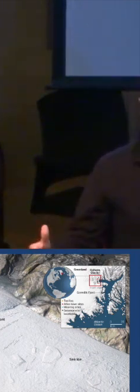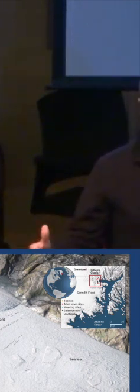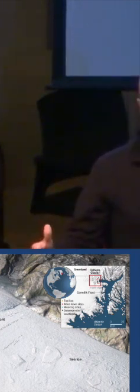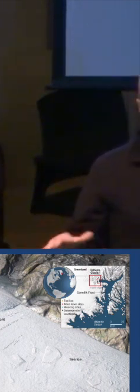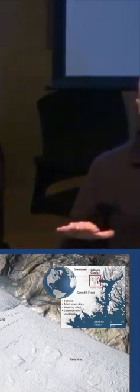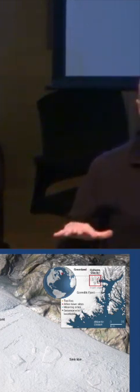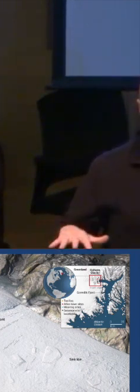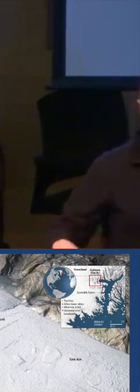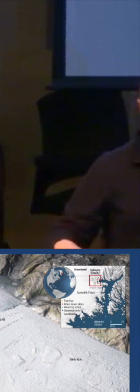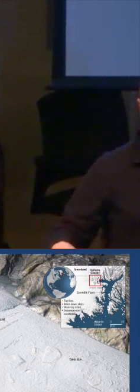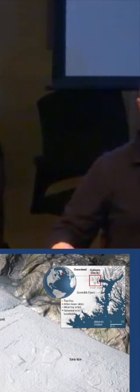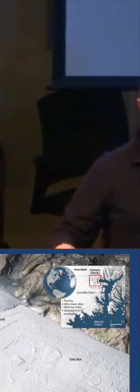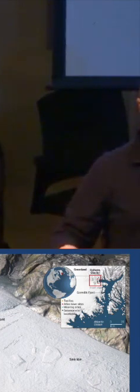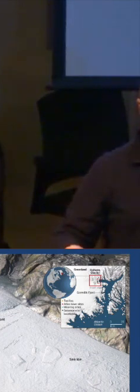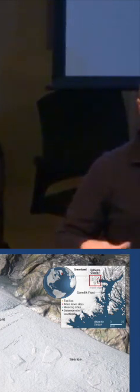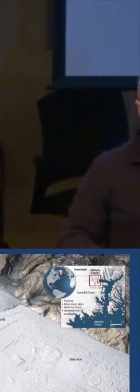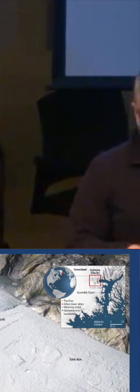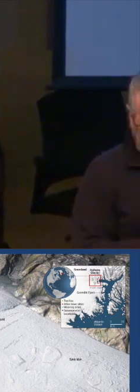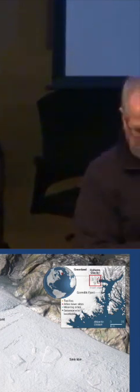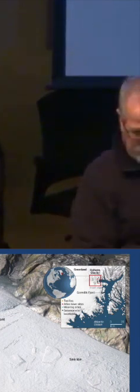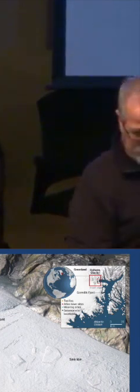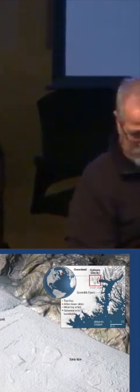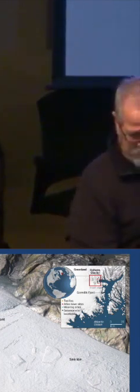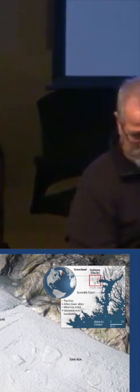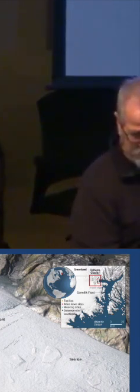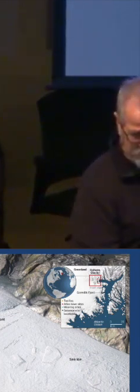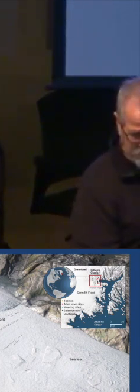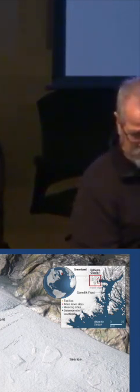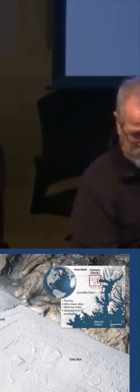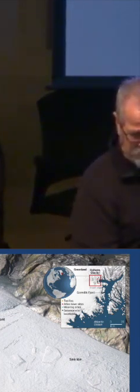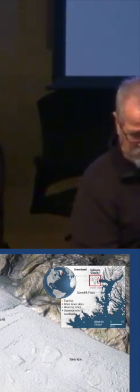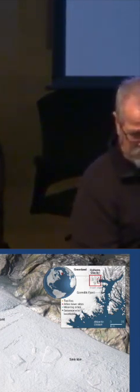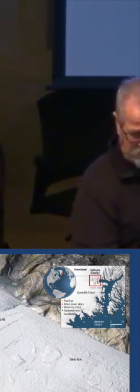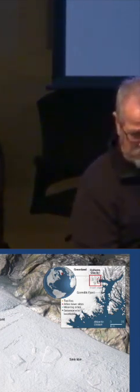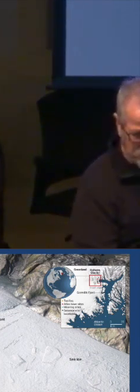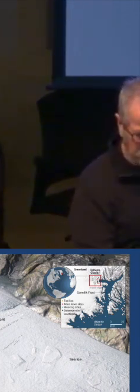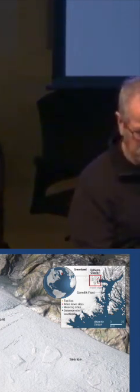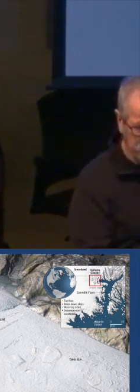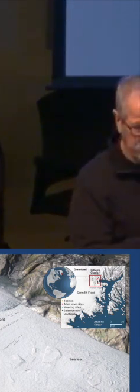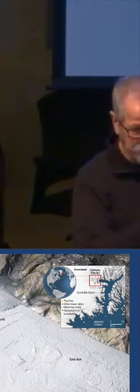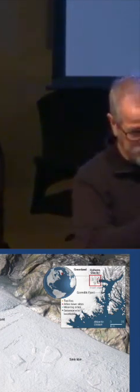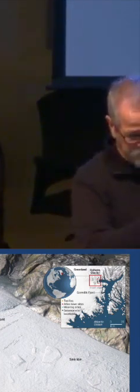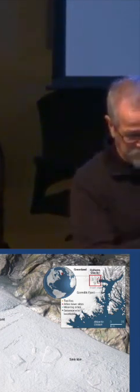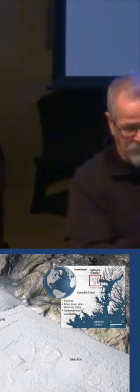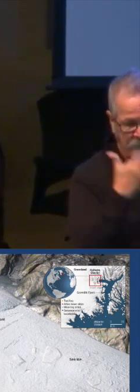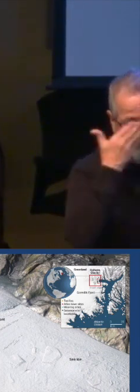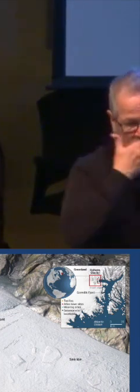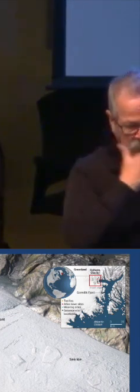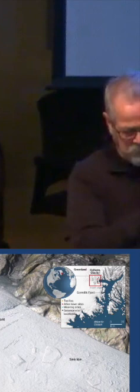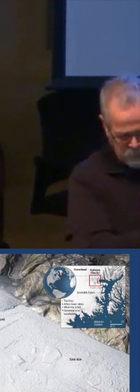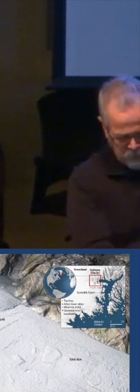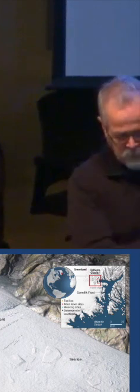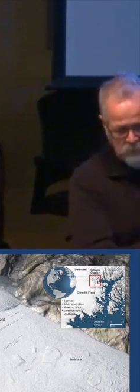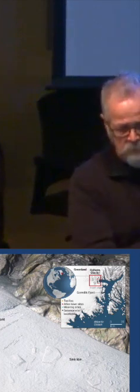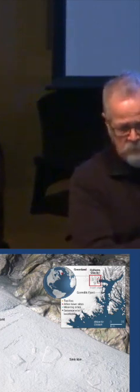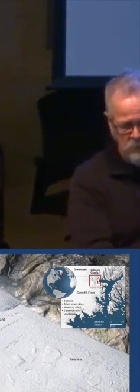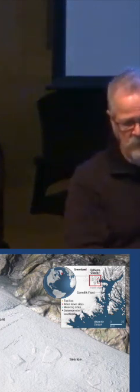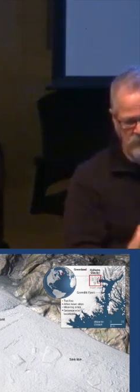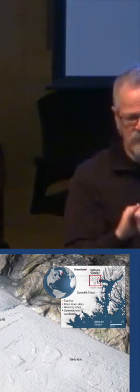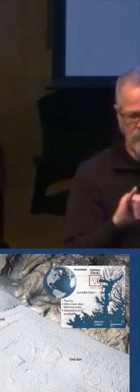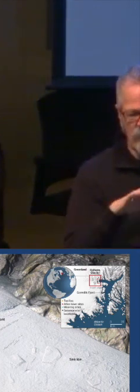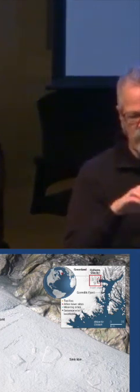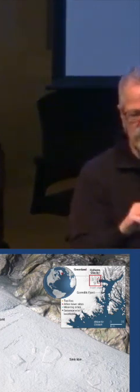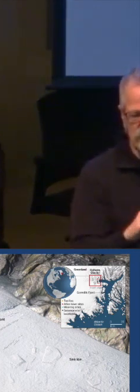screen, and it has a front. And as you see, the front of it is all covered in ice. We call this the